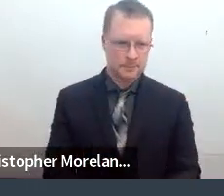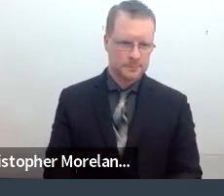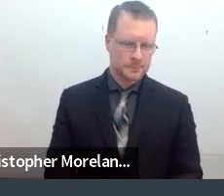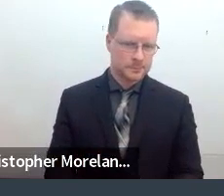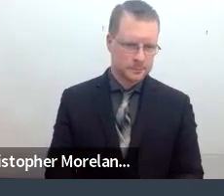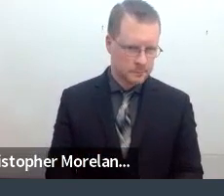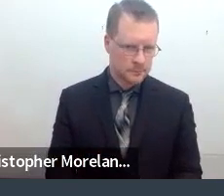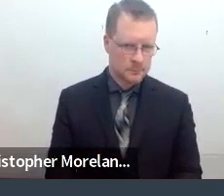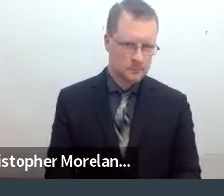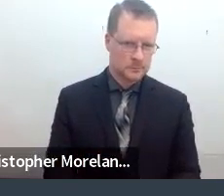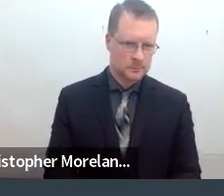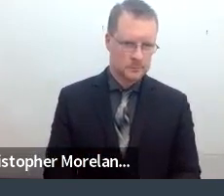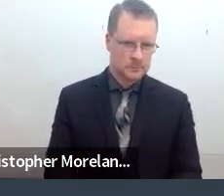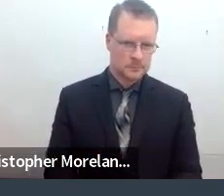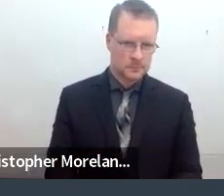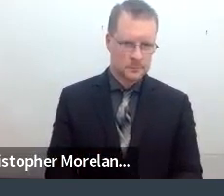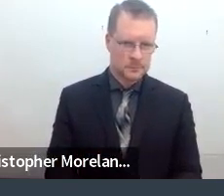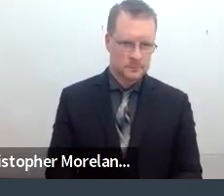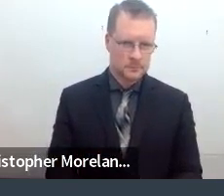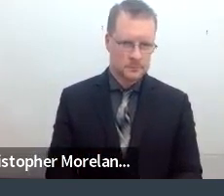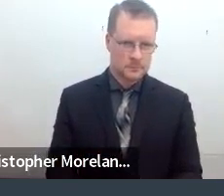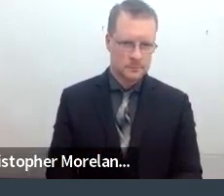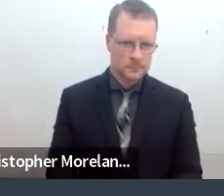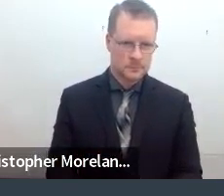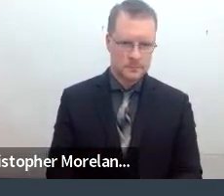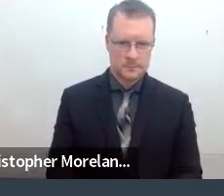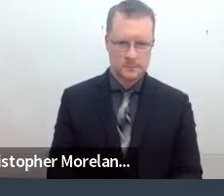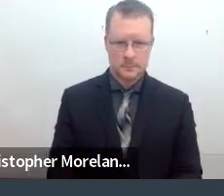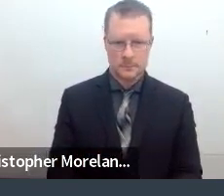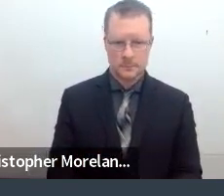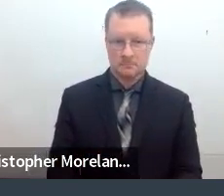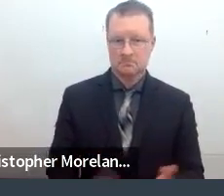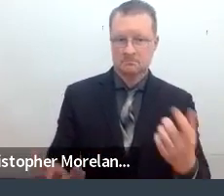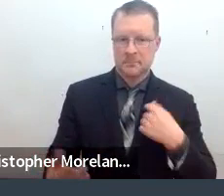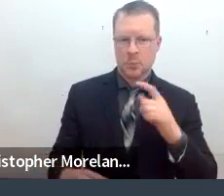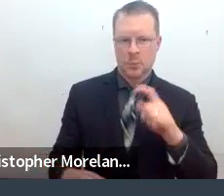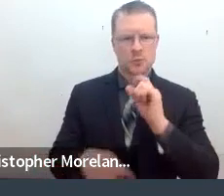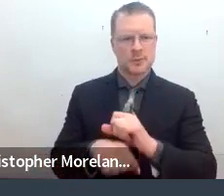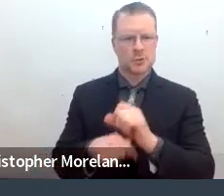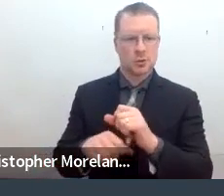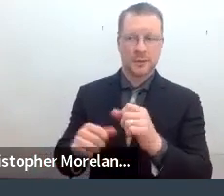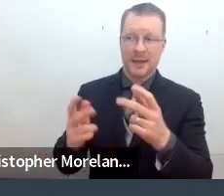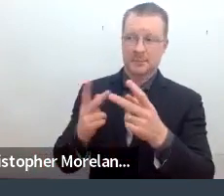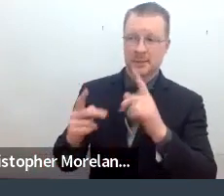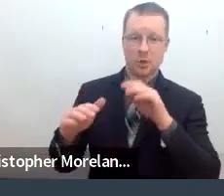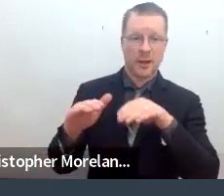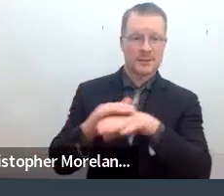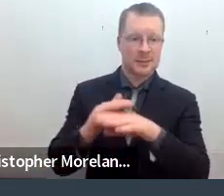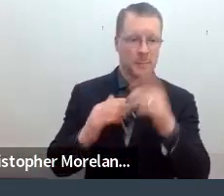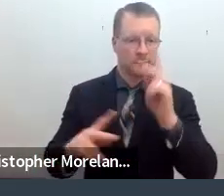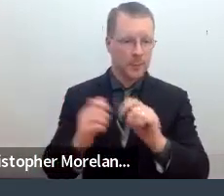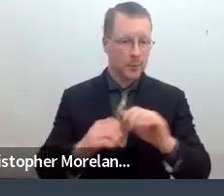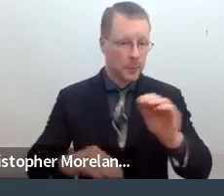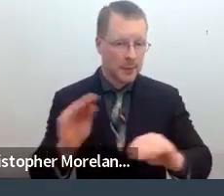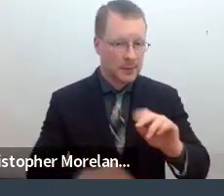so when we see the projection of the presenter on the screen, are there captions also on the screen? We need to